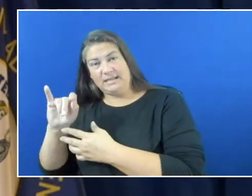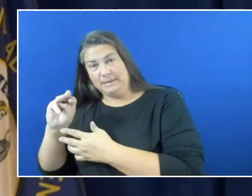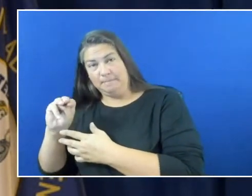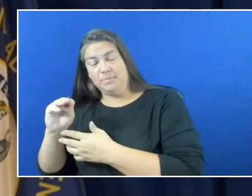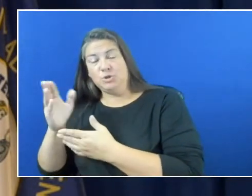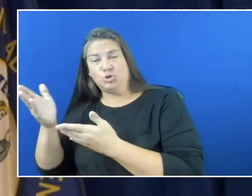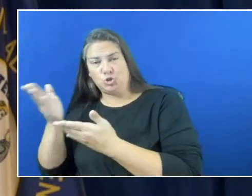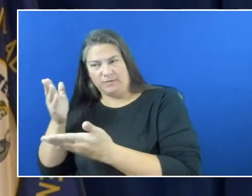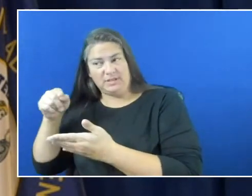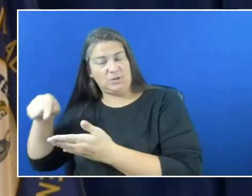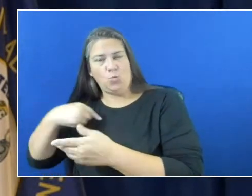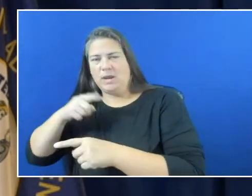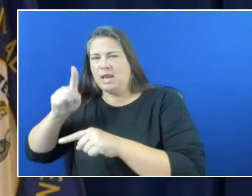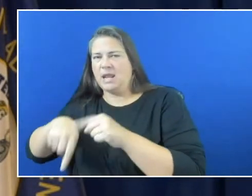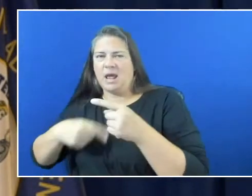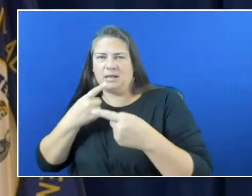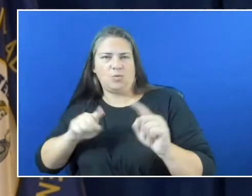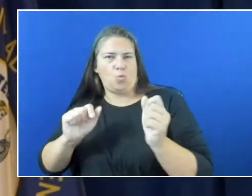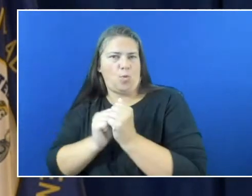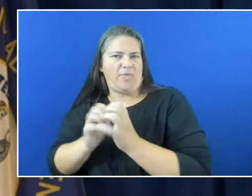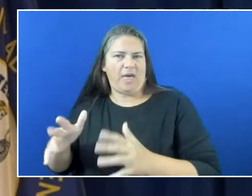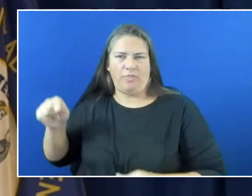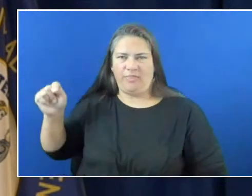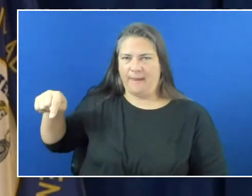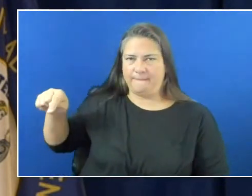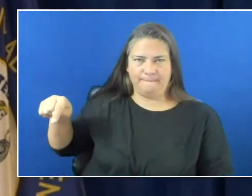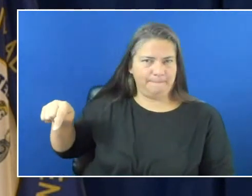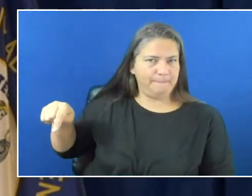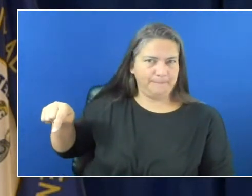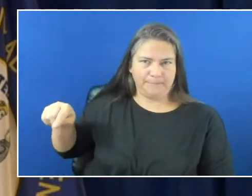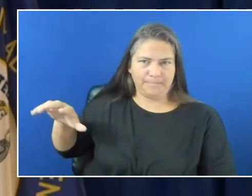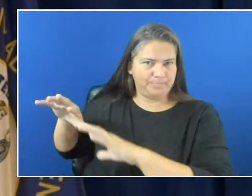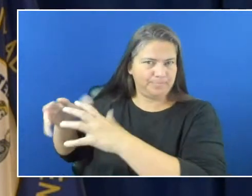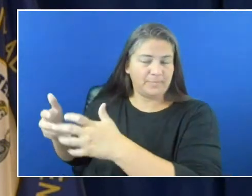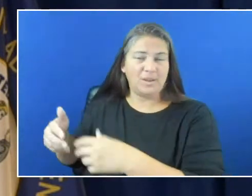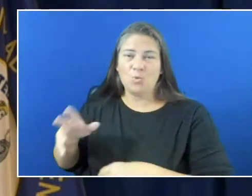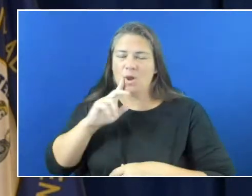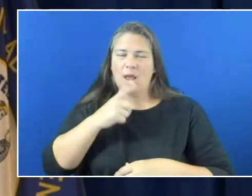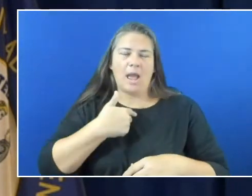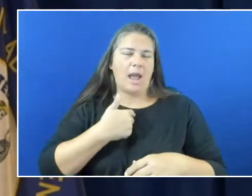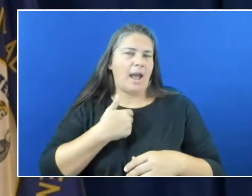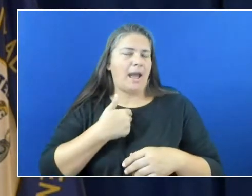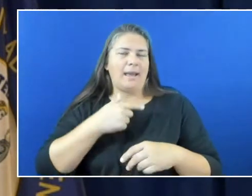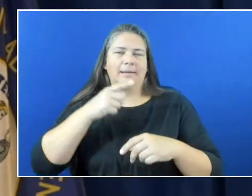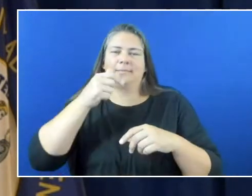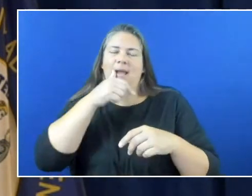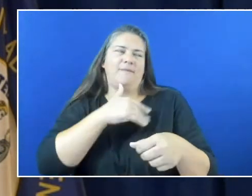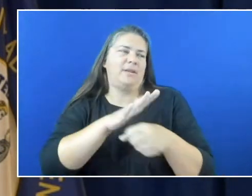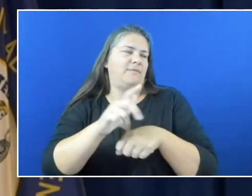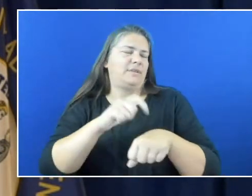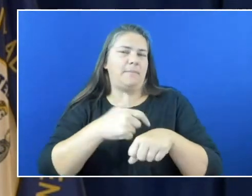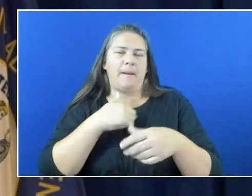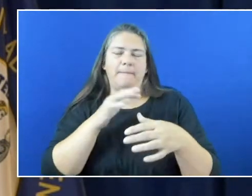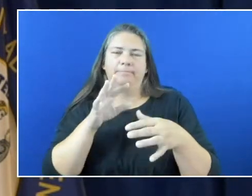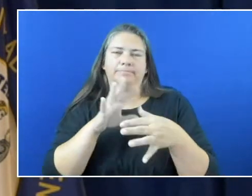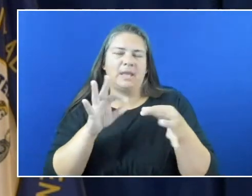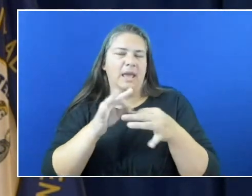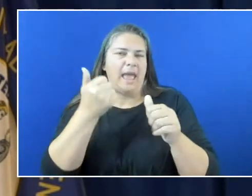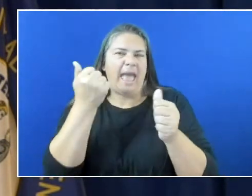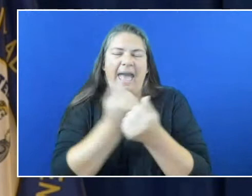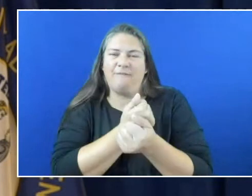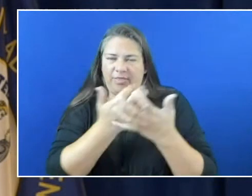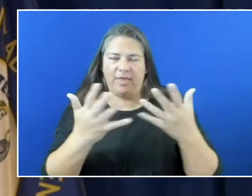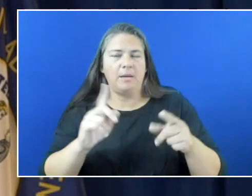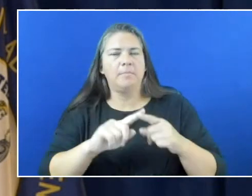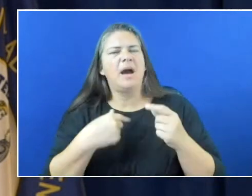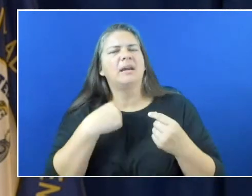it without them. While I don't have enough time to mention all of them, here are a few examples of the great assistance